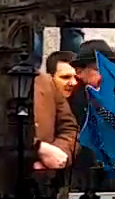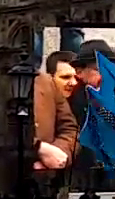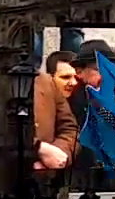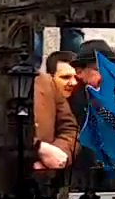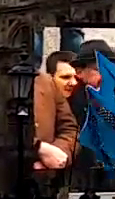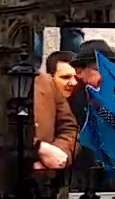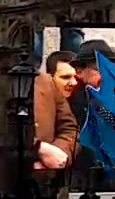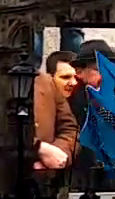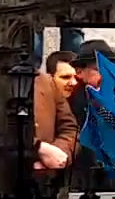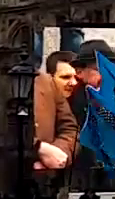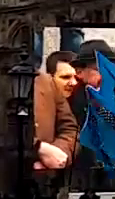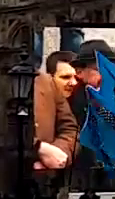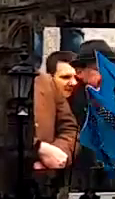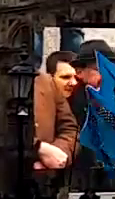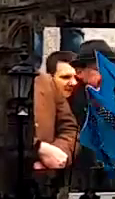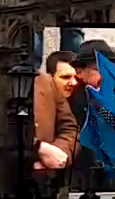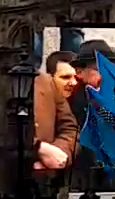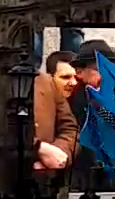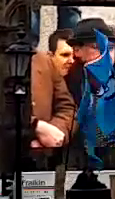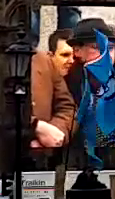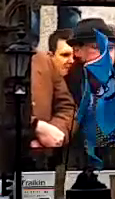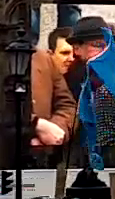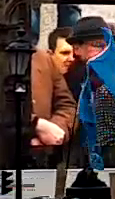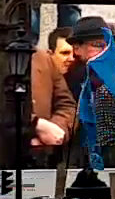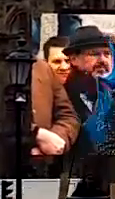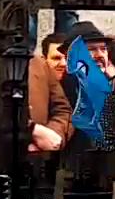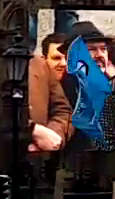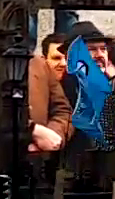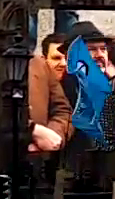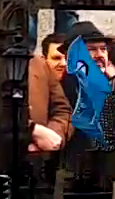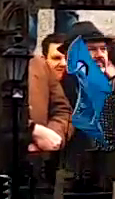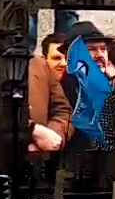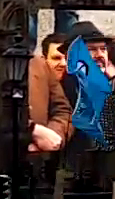to say that it does make a